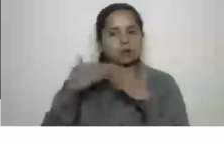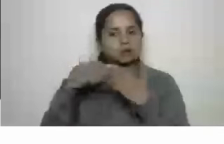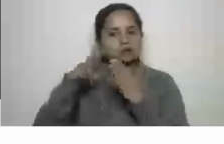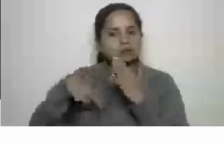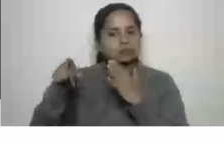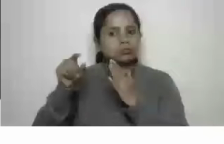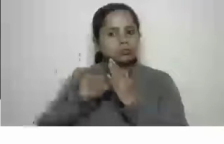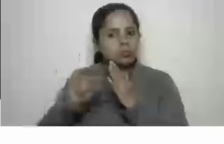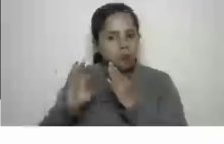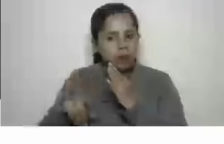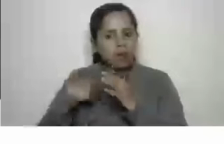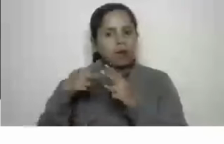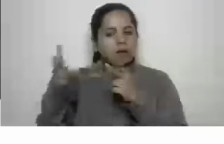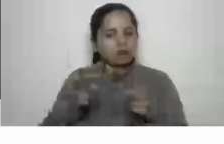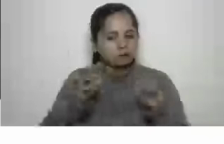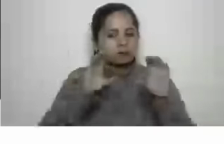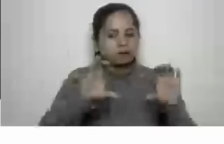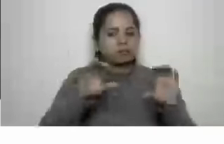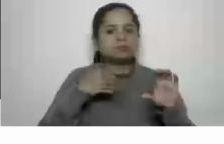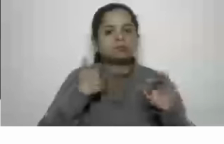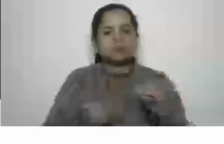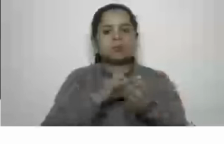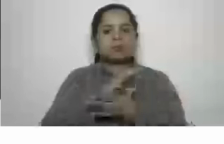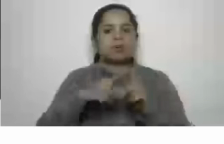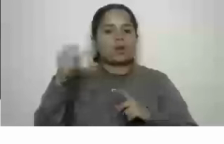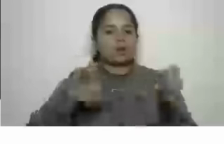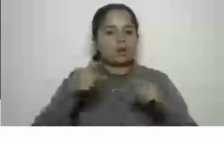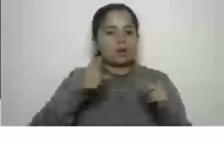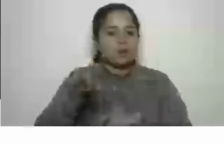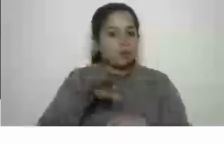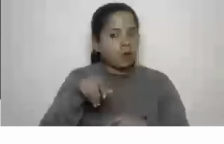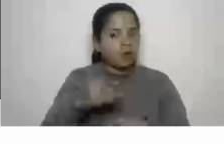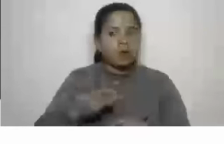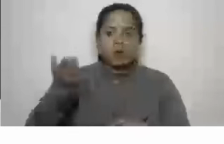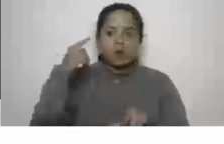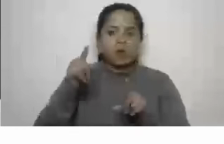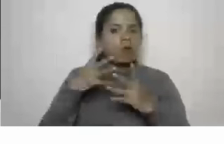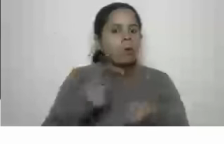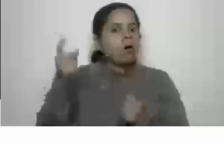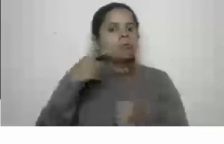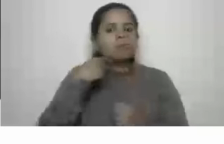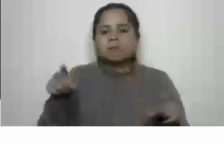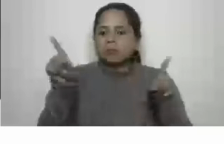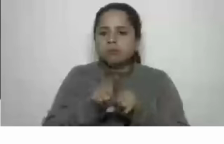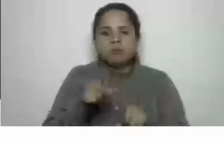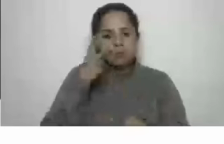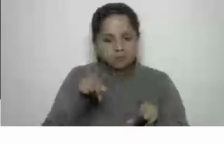And yeah, I mean, the way we are seeing here in the chat box, that almost resonates what they want to say.